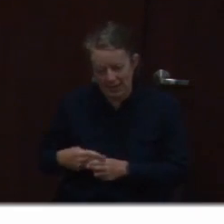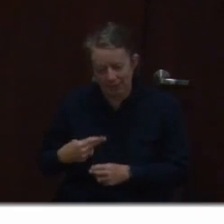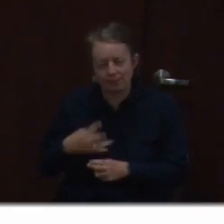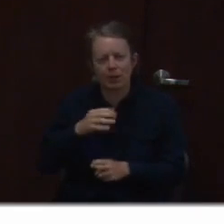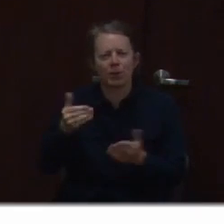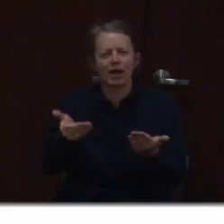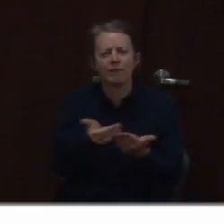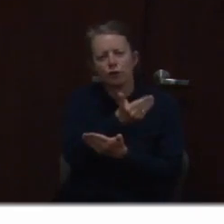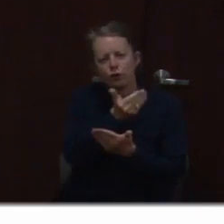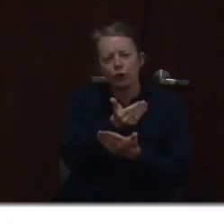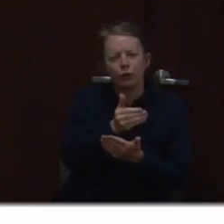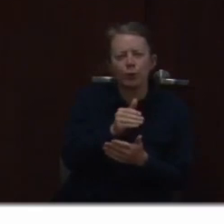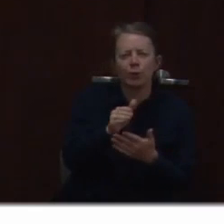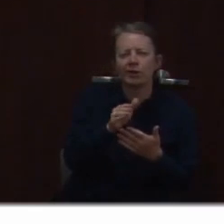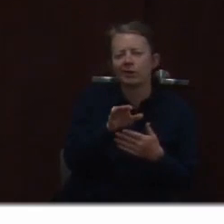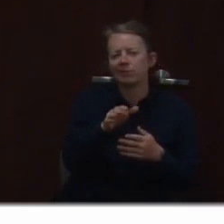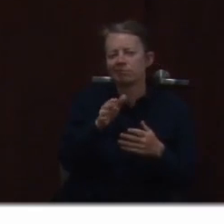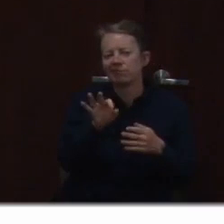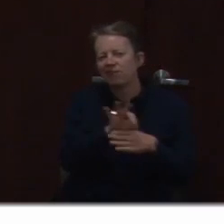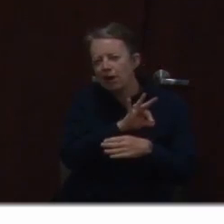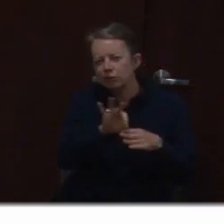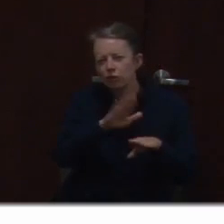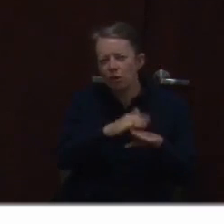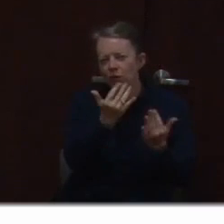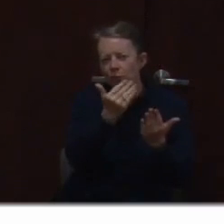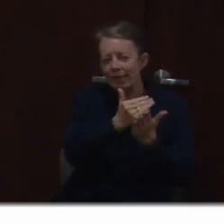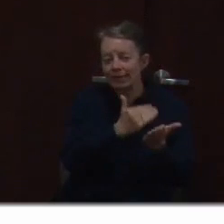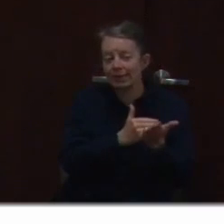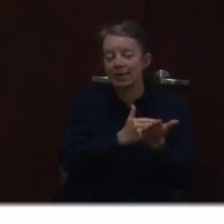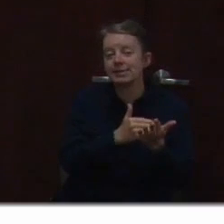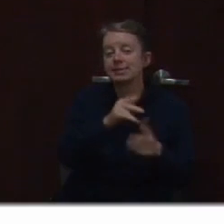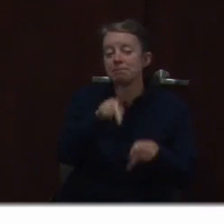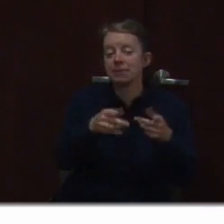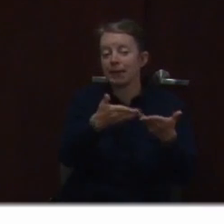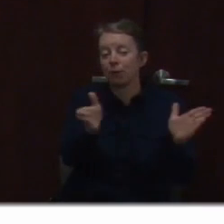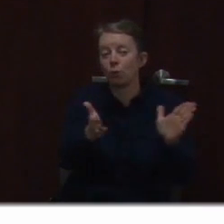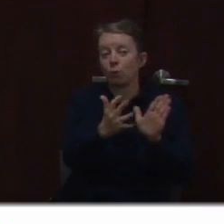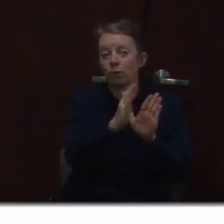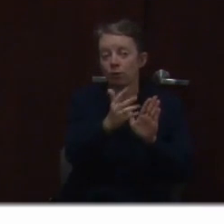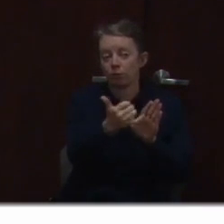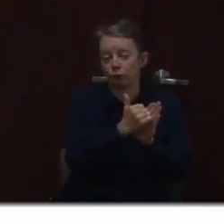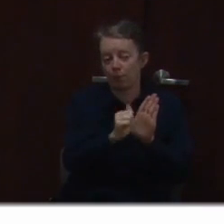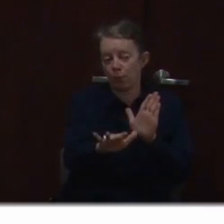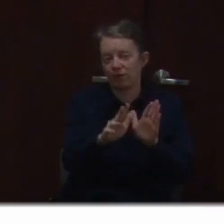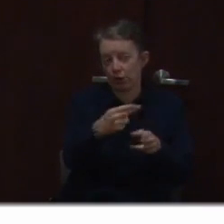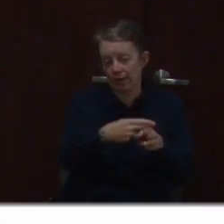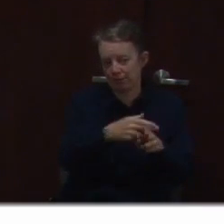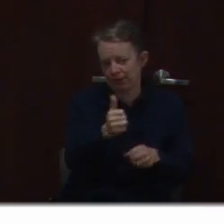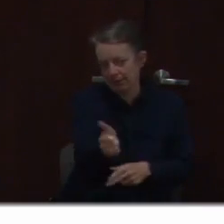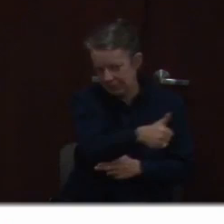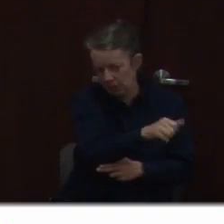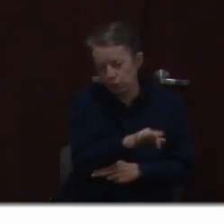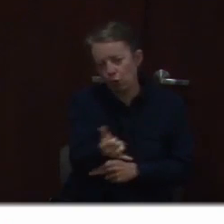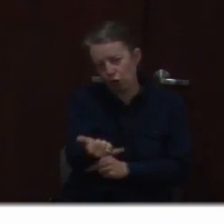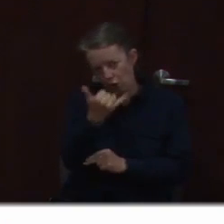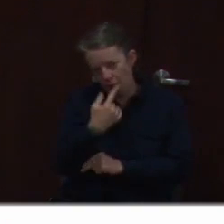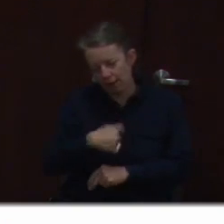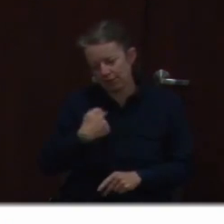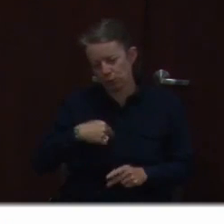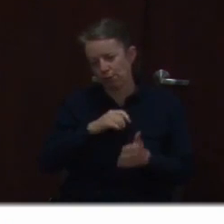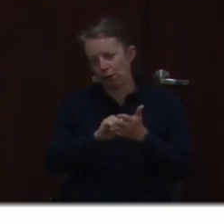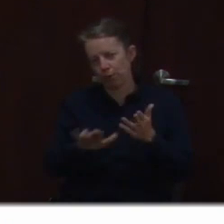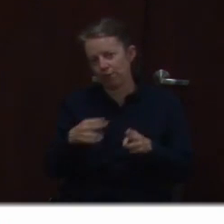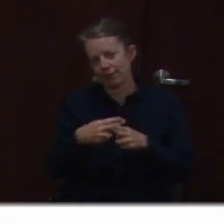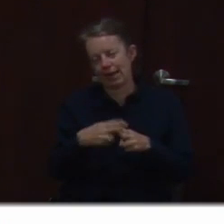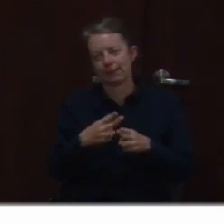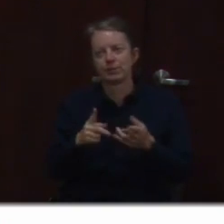function for the wait list, folks are able to remove themselves and still call us and remove them. We can remove them as well. That also resulted in